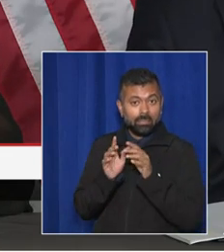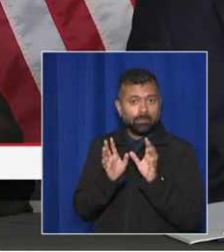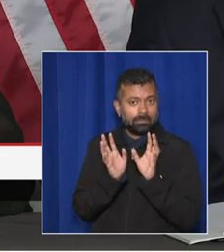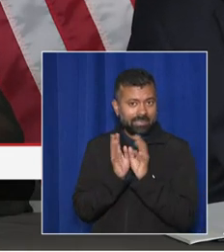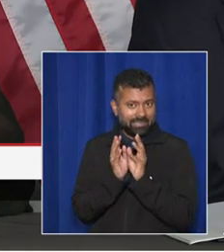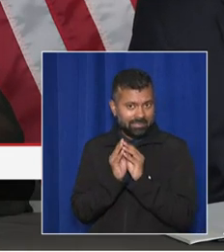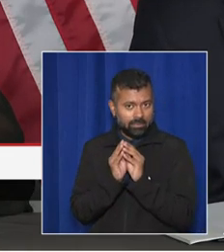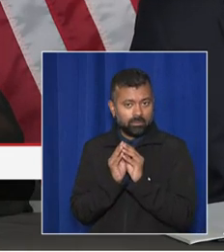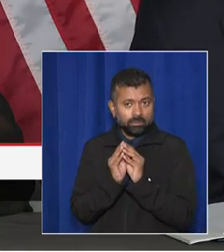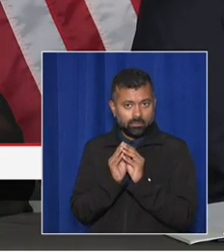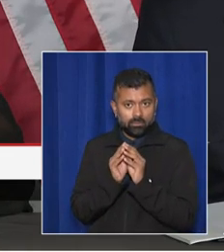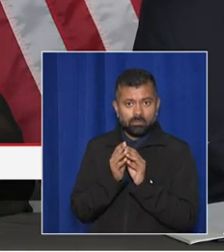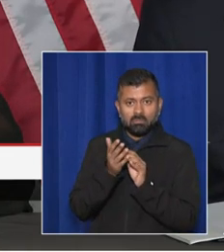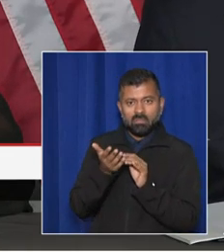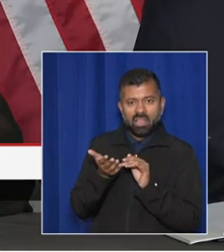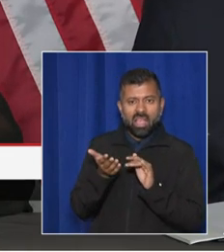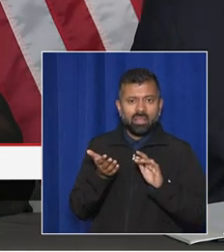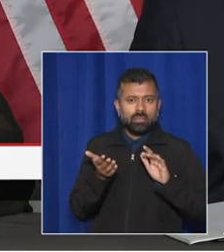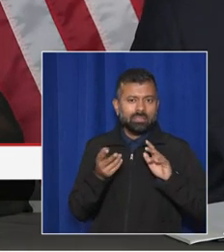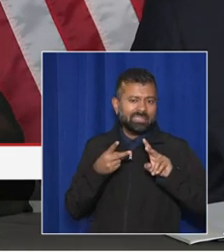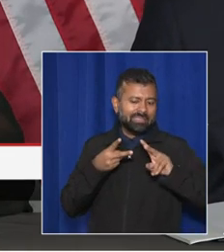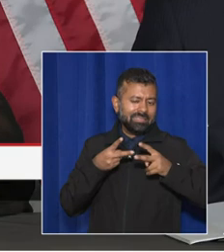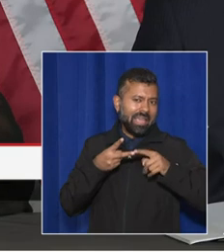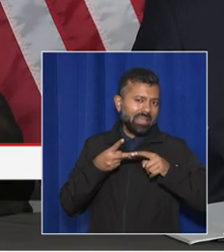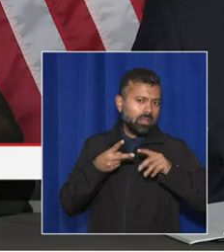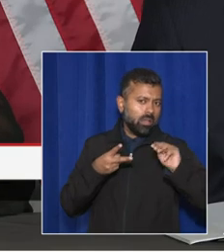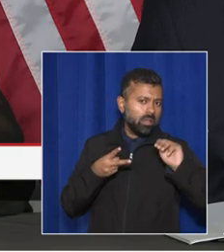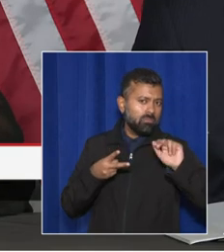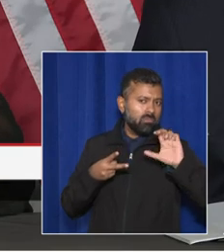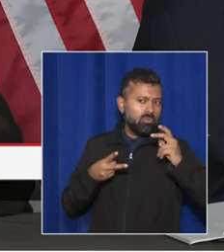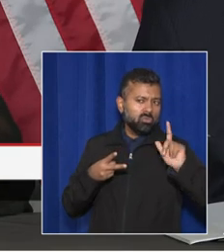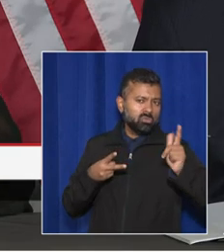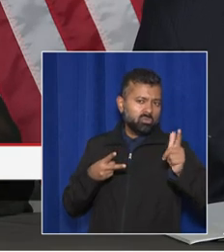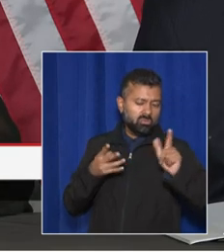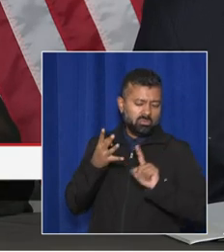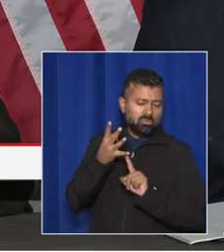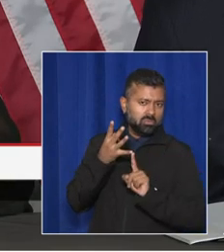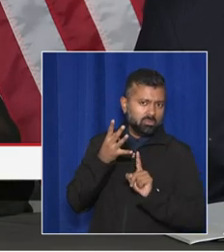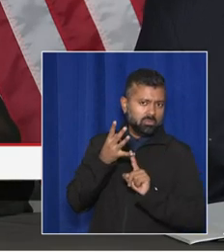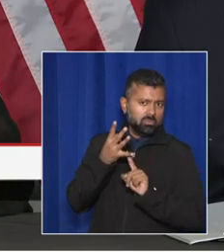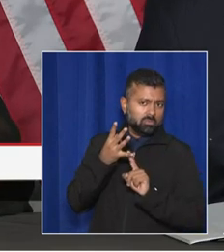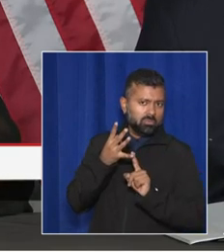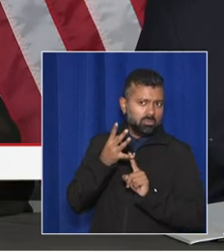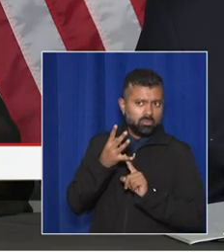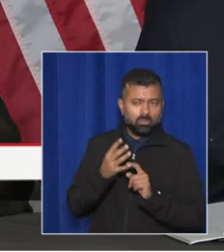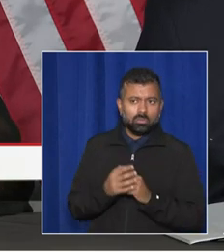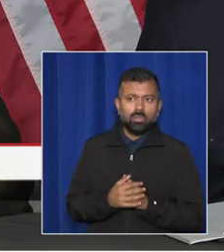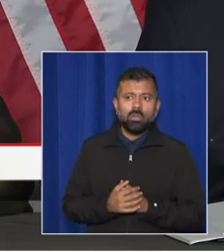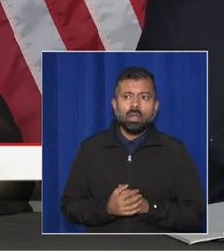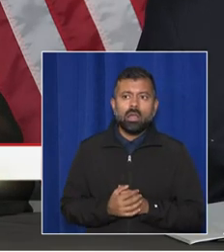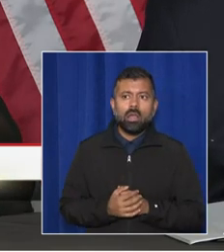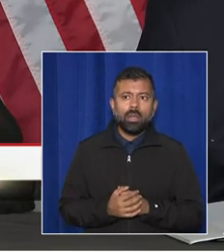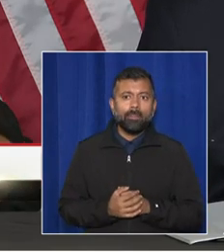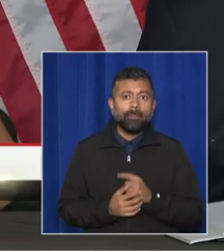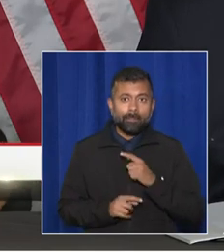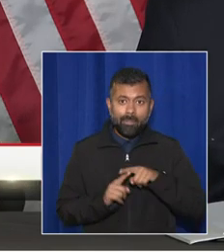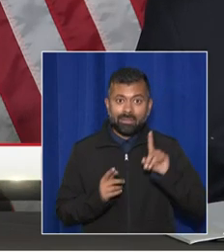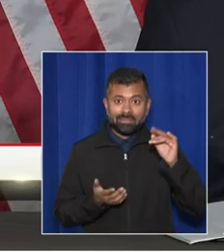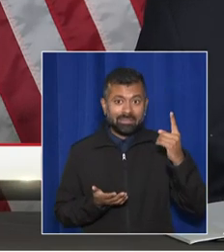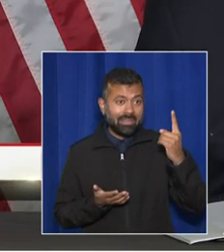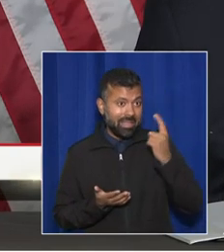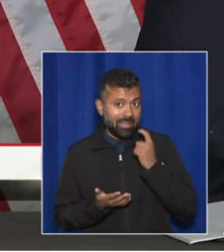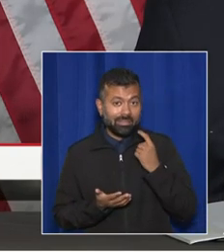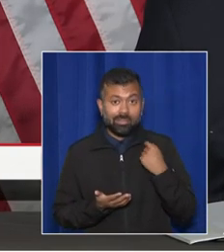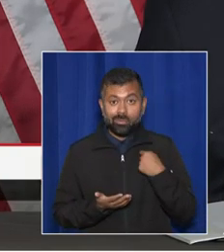announcement came a little bit sooner than I had planned, the decision had been made. But had y'all been in discussion with the White House over